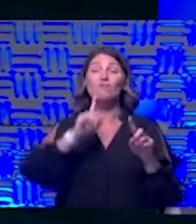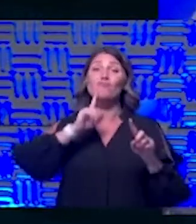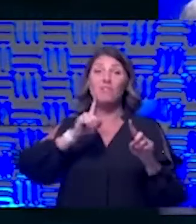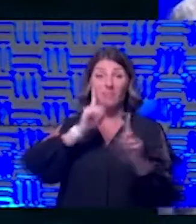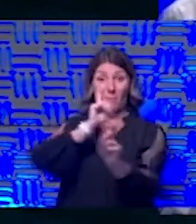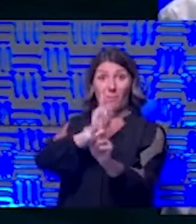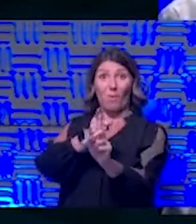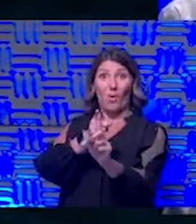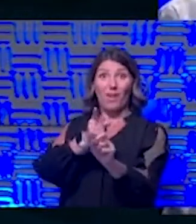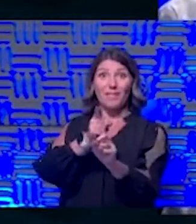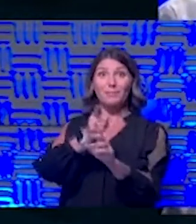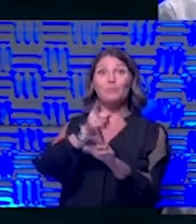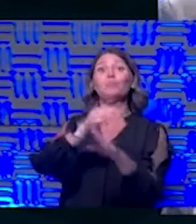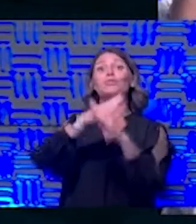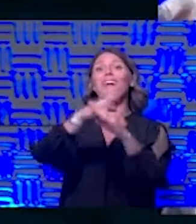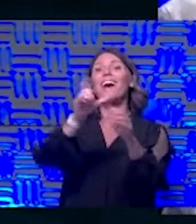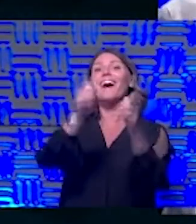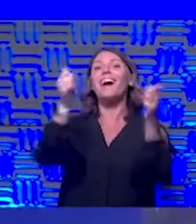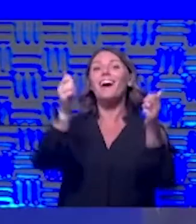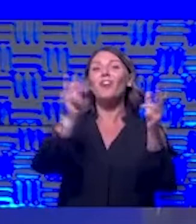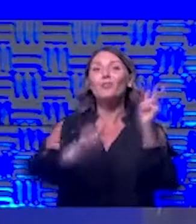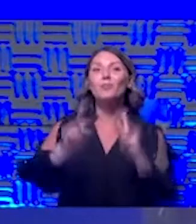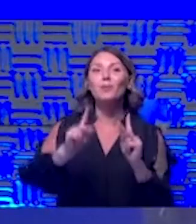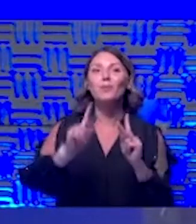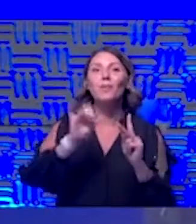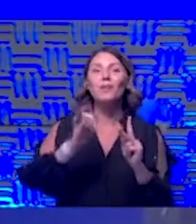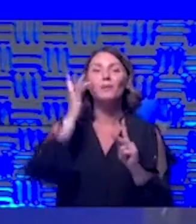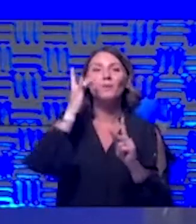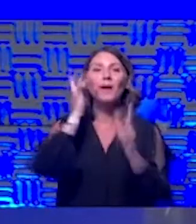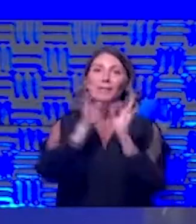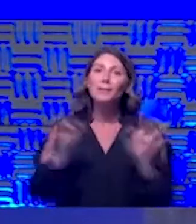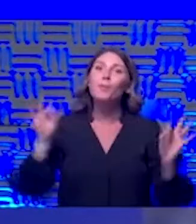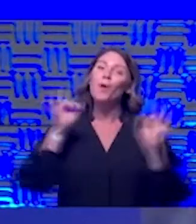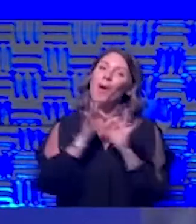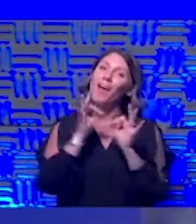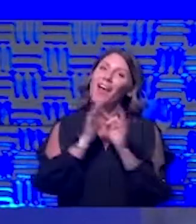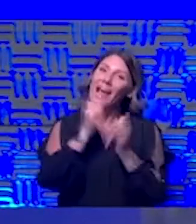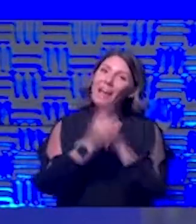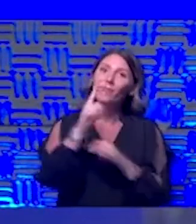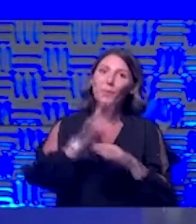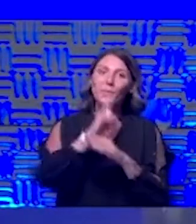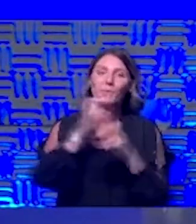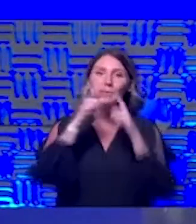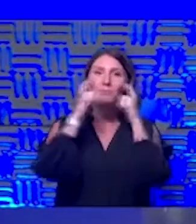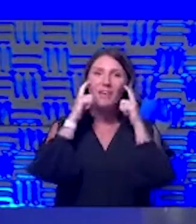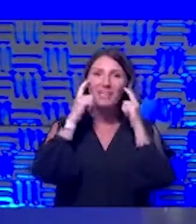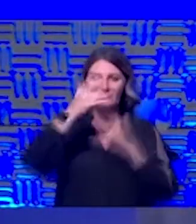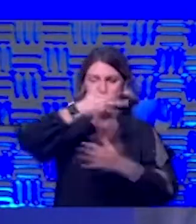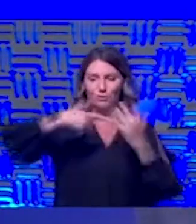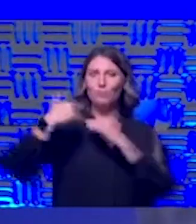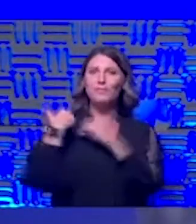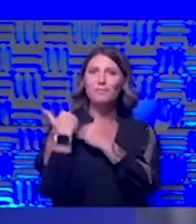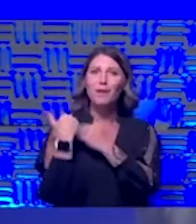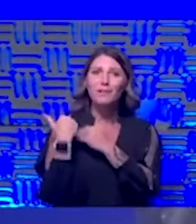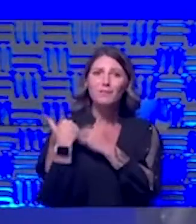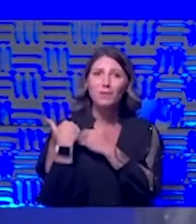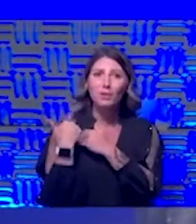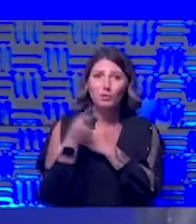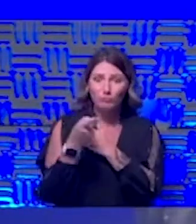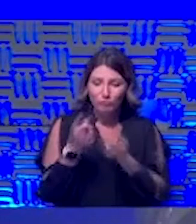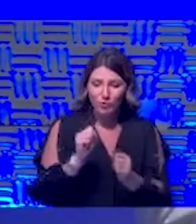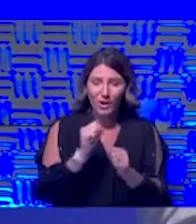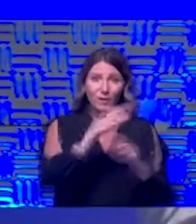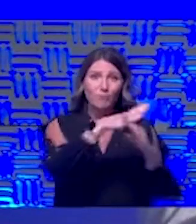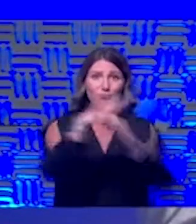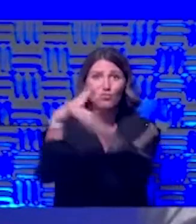you. That's why it's so important that everybody wear a mask when they go into those situations, because it's a social responsibility thing. You're trying to protect everybody